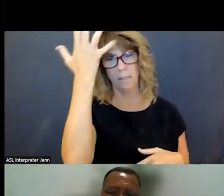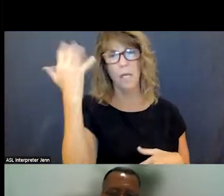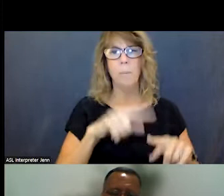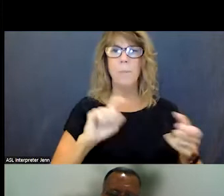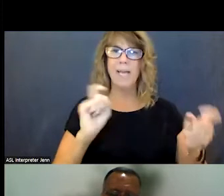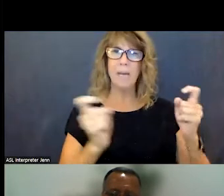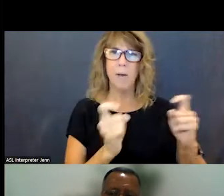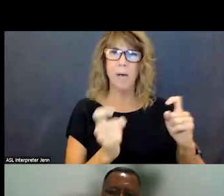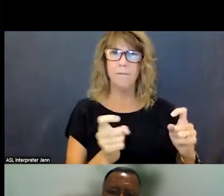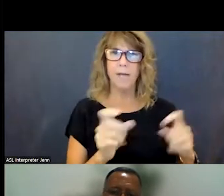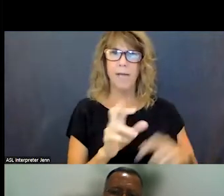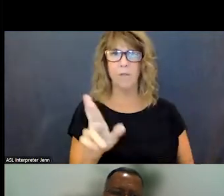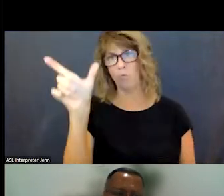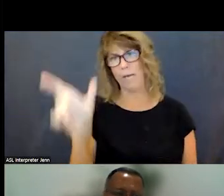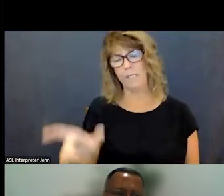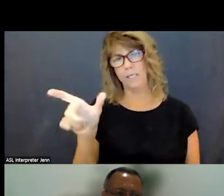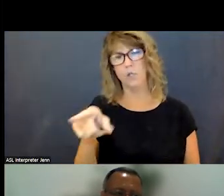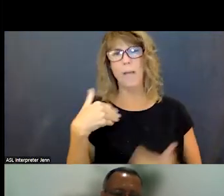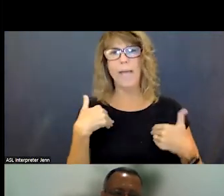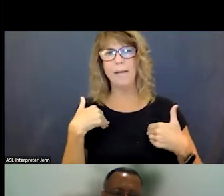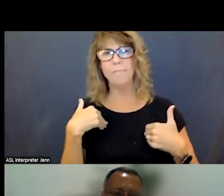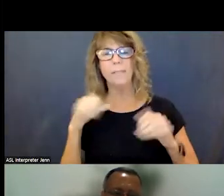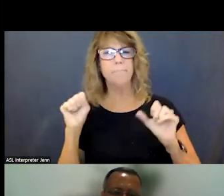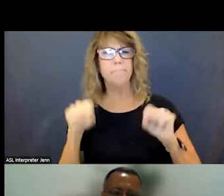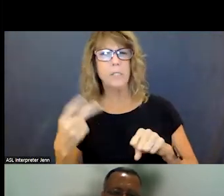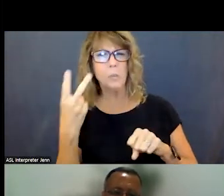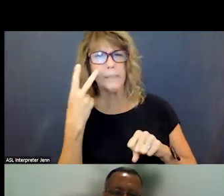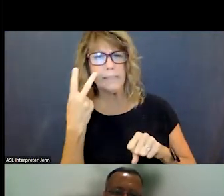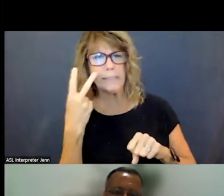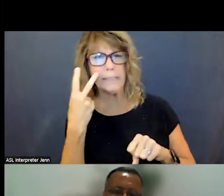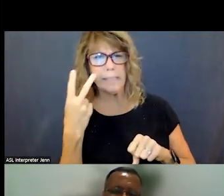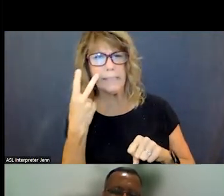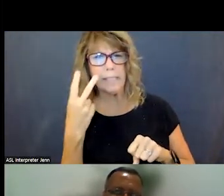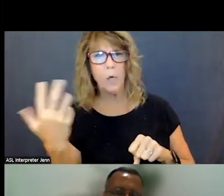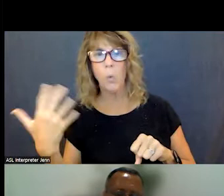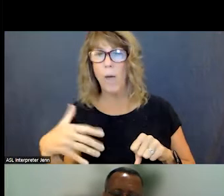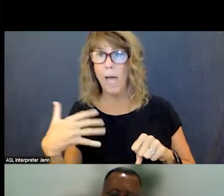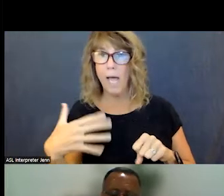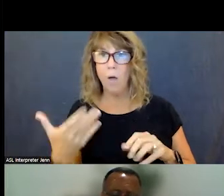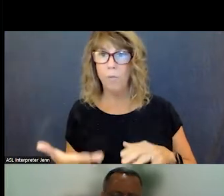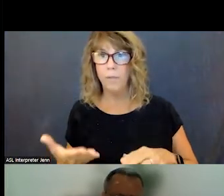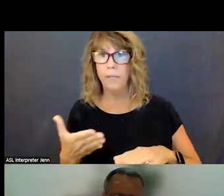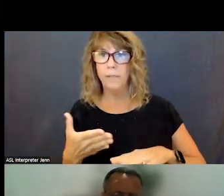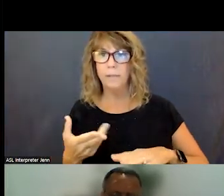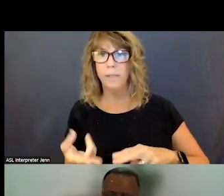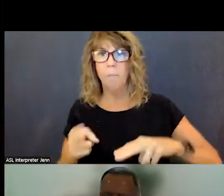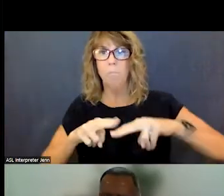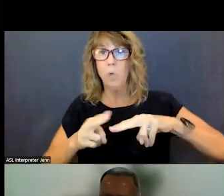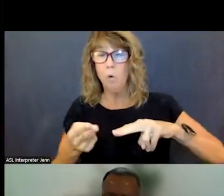modified the right side so that you have the opportunity to be able to see the phenomenally increased amount